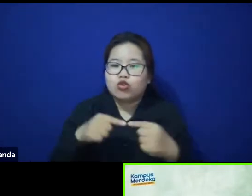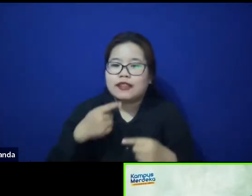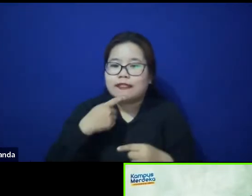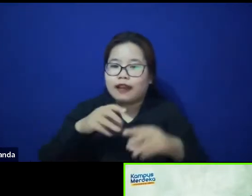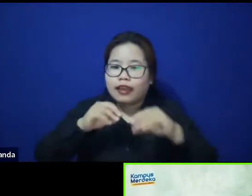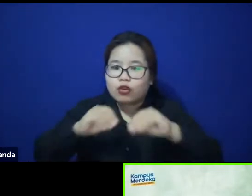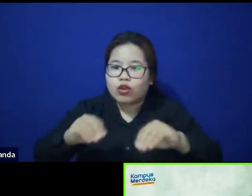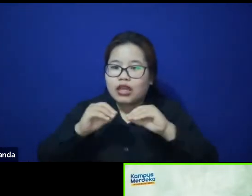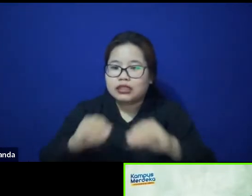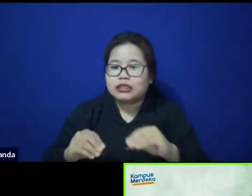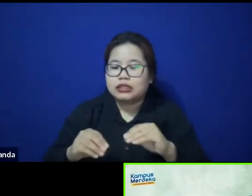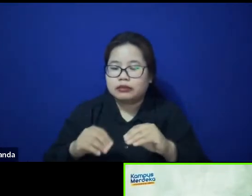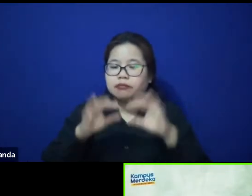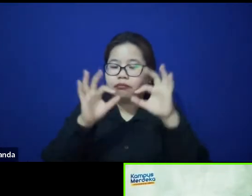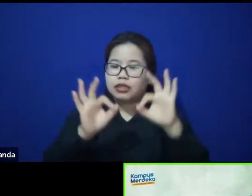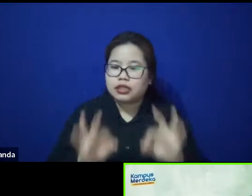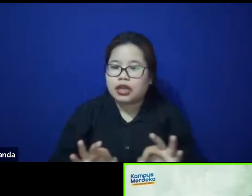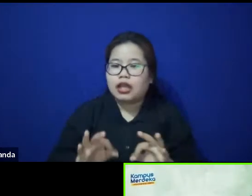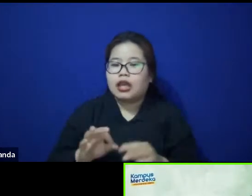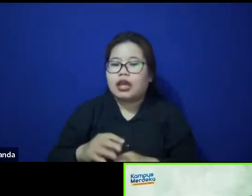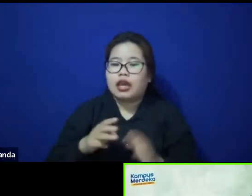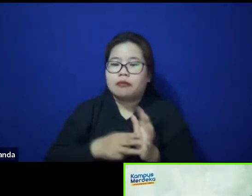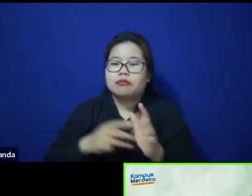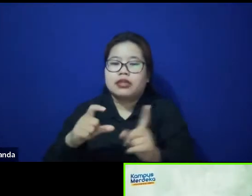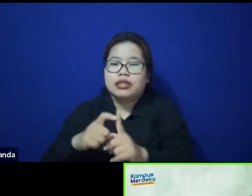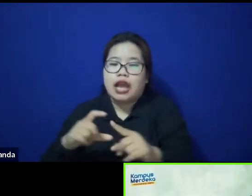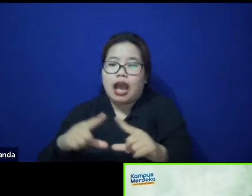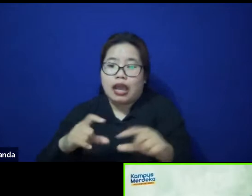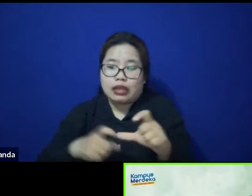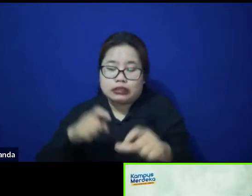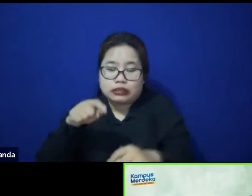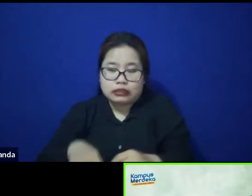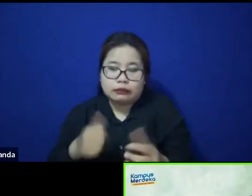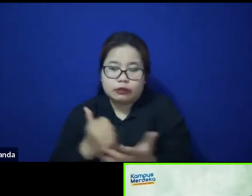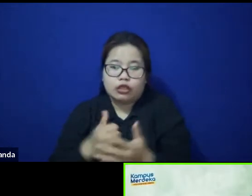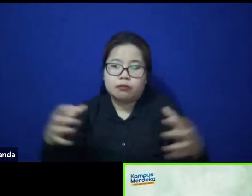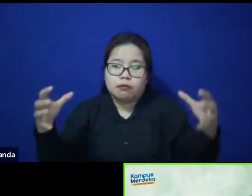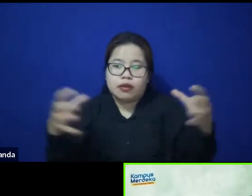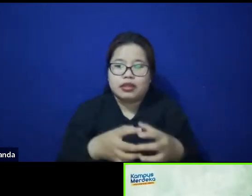right? Not only in providing, we call it